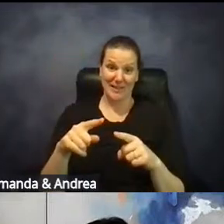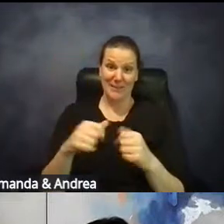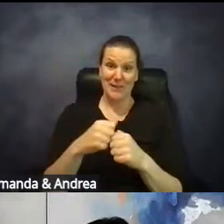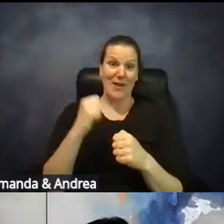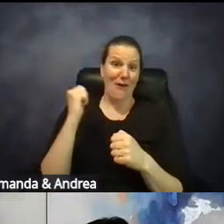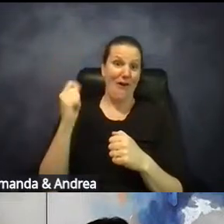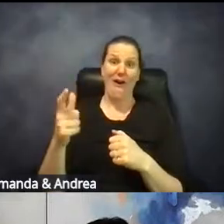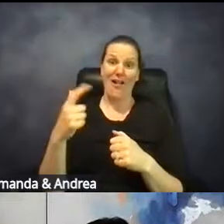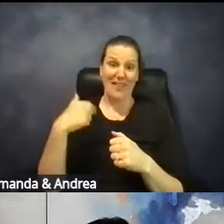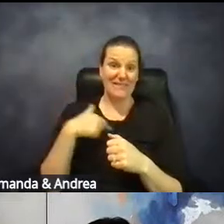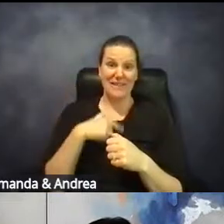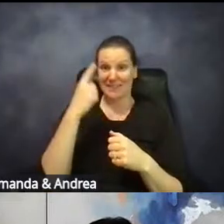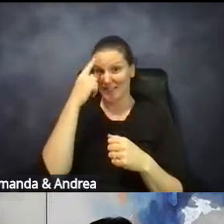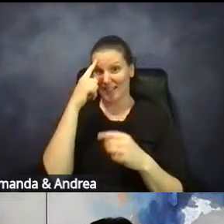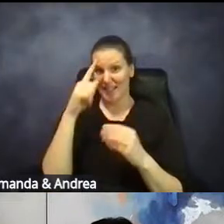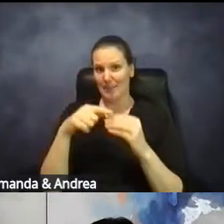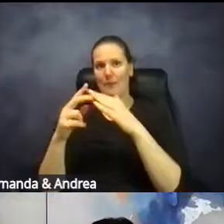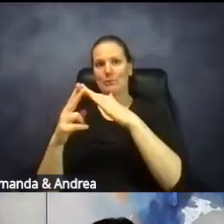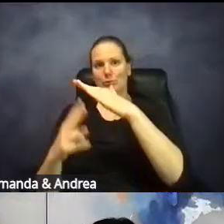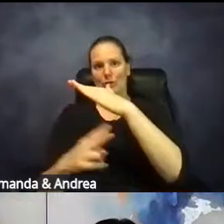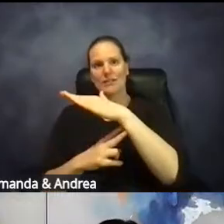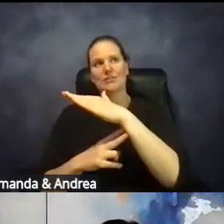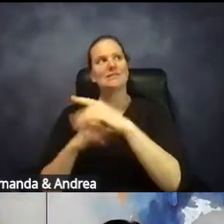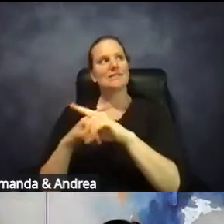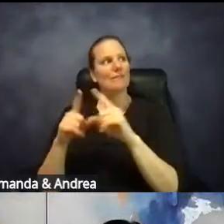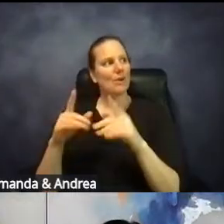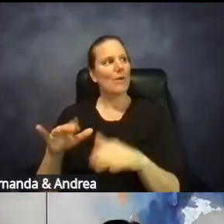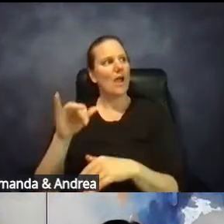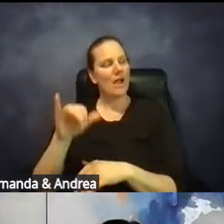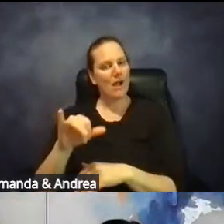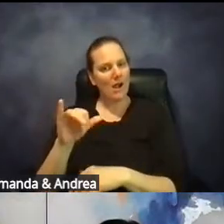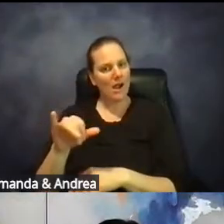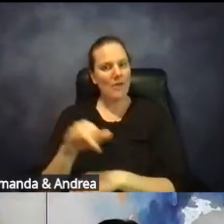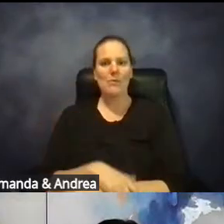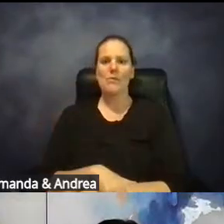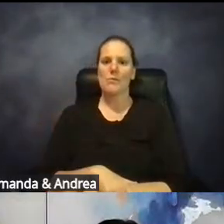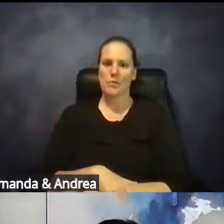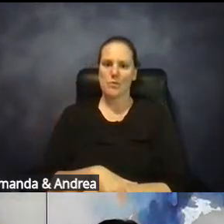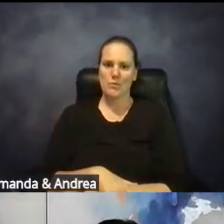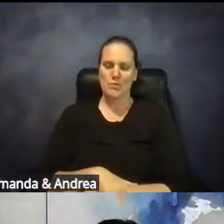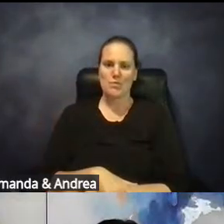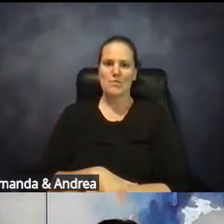about a bridge in a much different way.